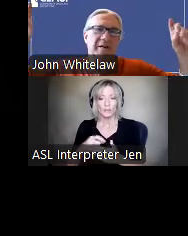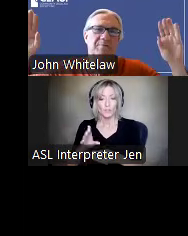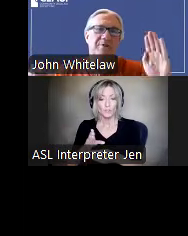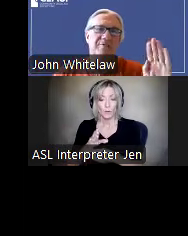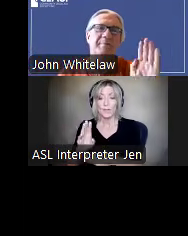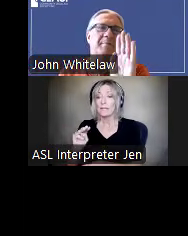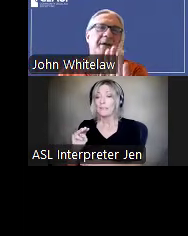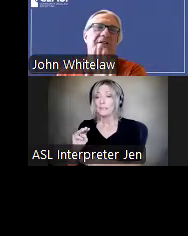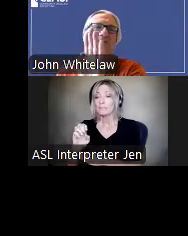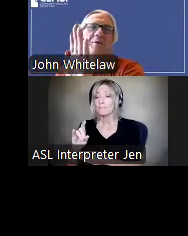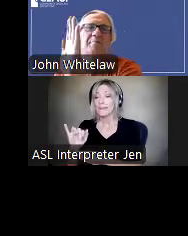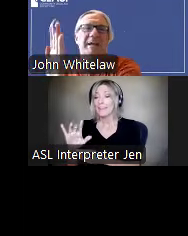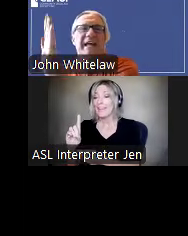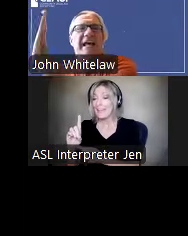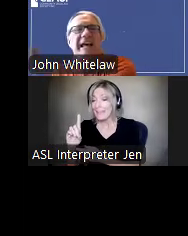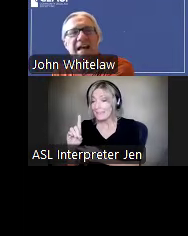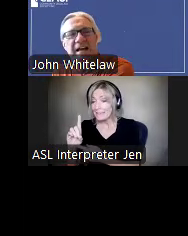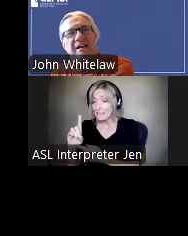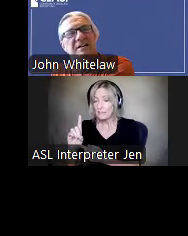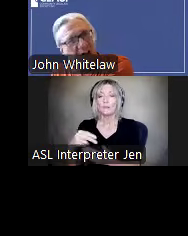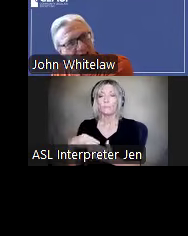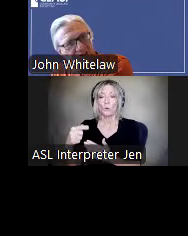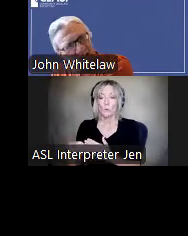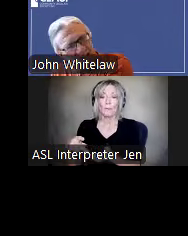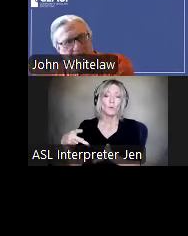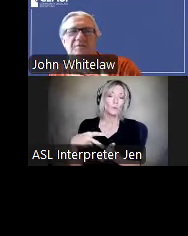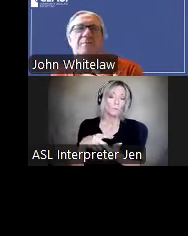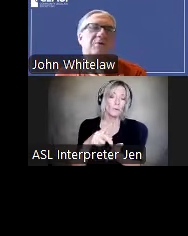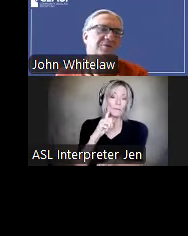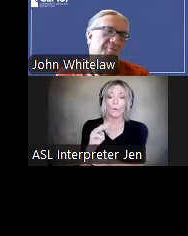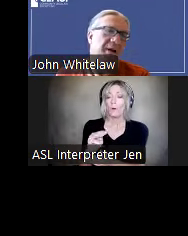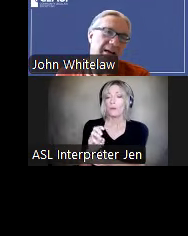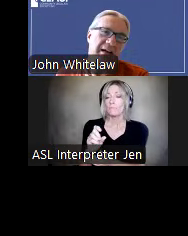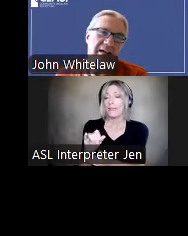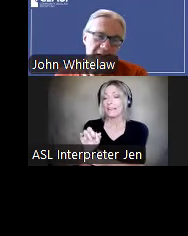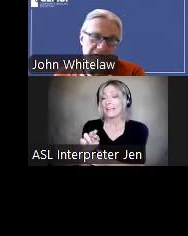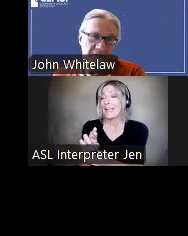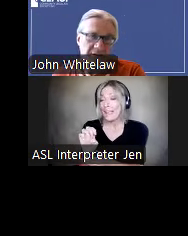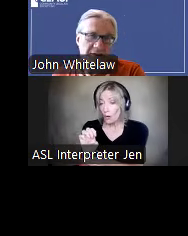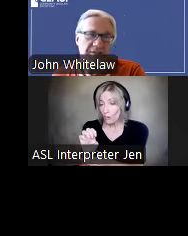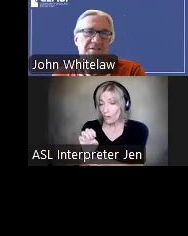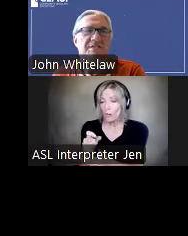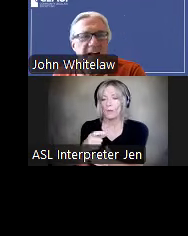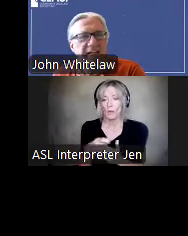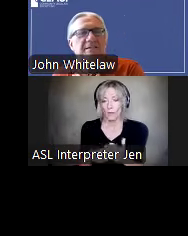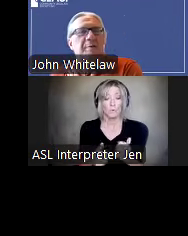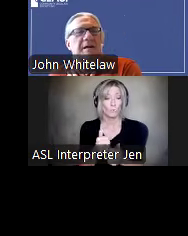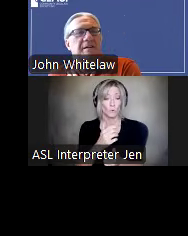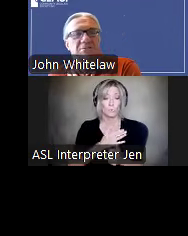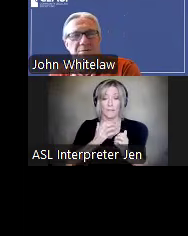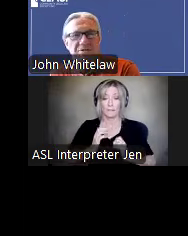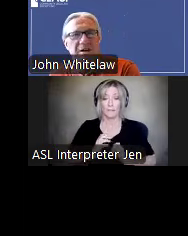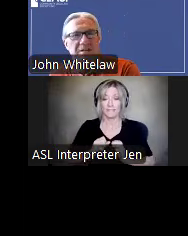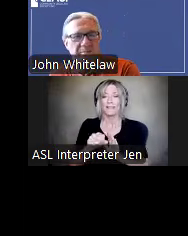Medicaid program that pays for your Medicare costs. So that for most of my clients, the state is paying